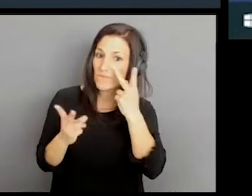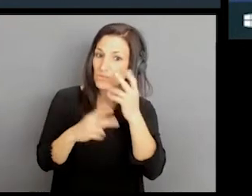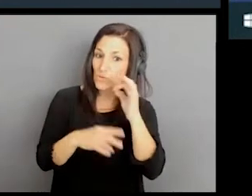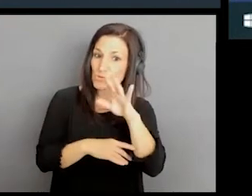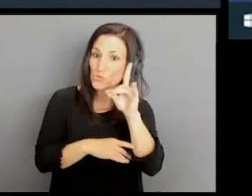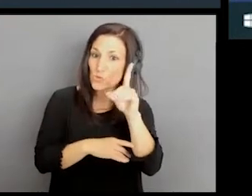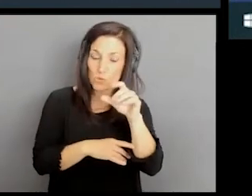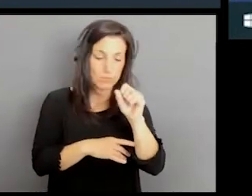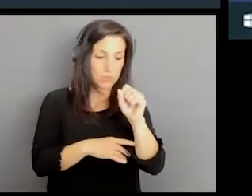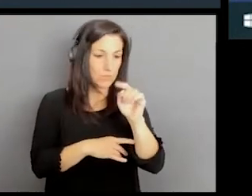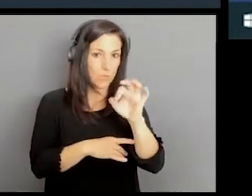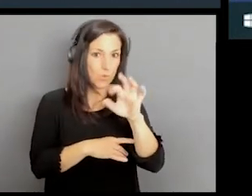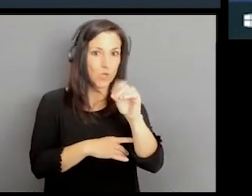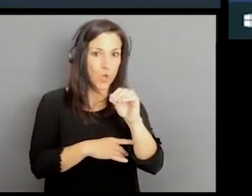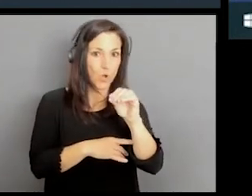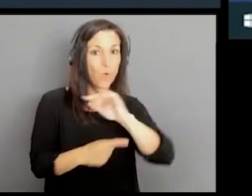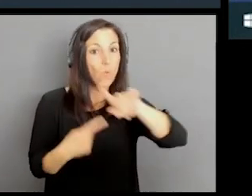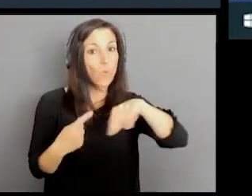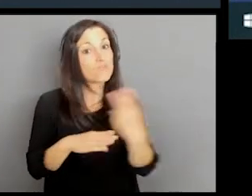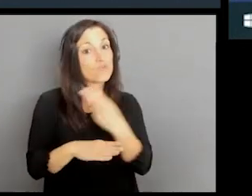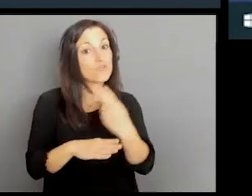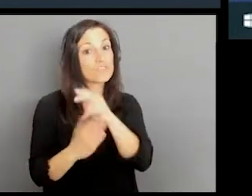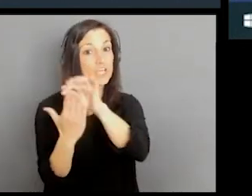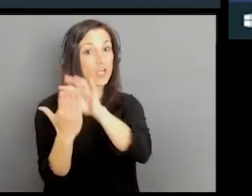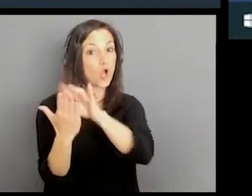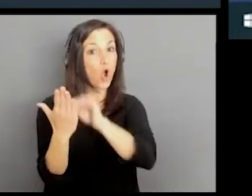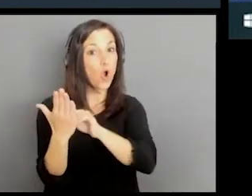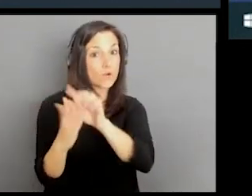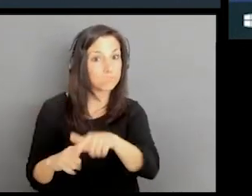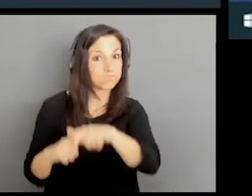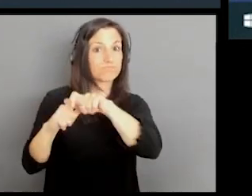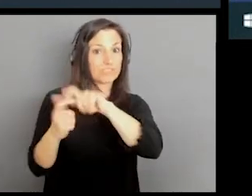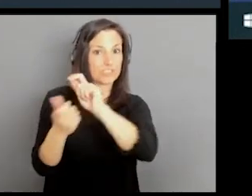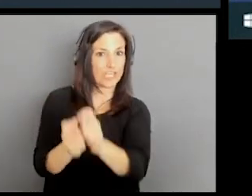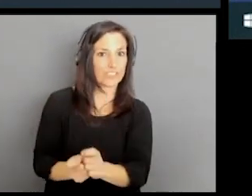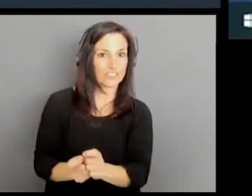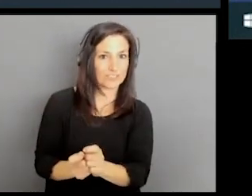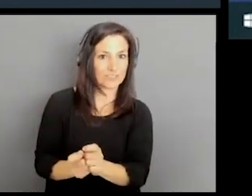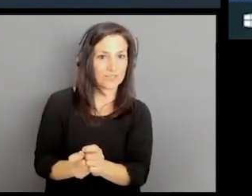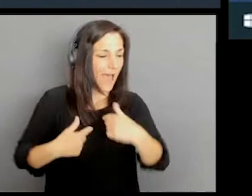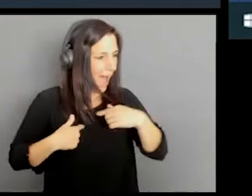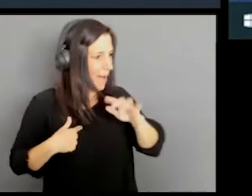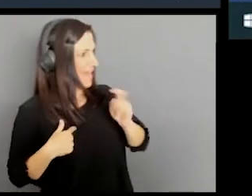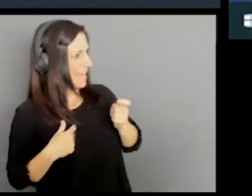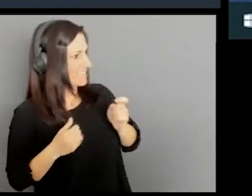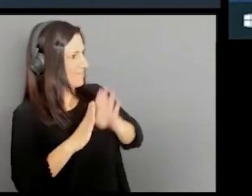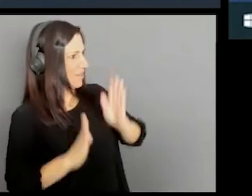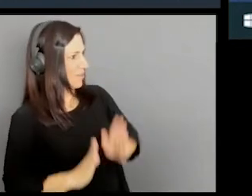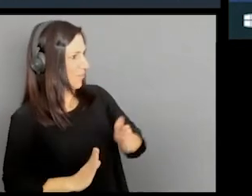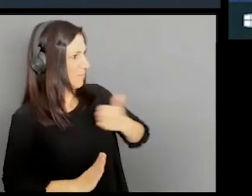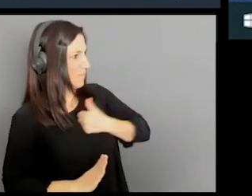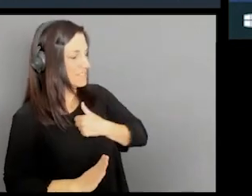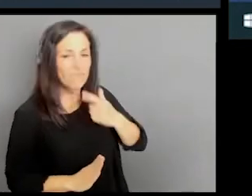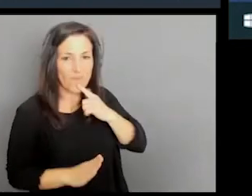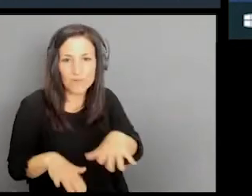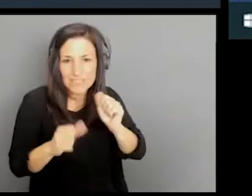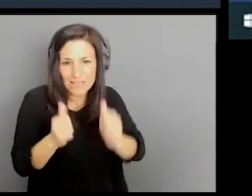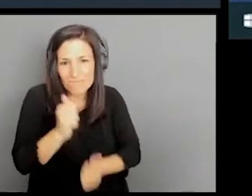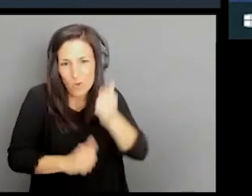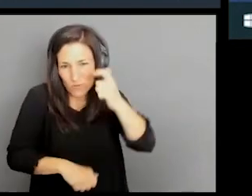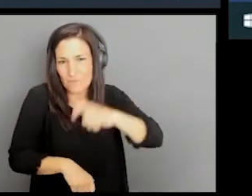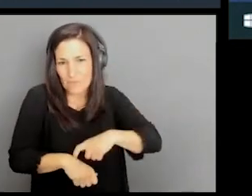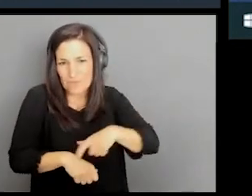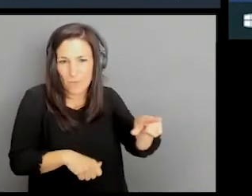code changes. Right. I mean, as a ex.NET developer myself, this is where I would spend most of my time. Exactly. Would be inside Visual Studio. So,